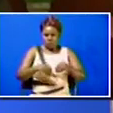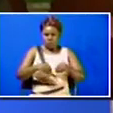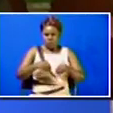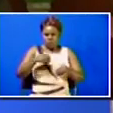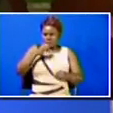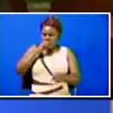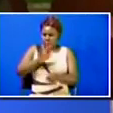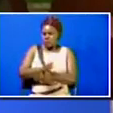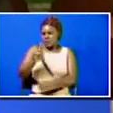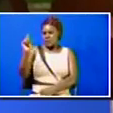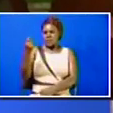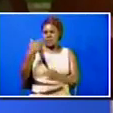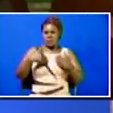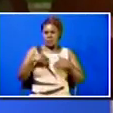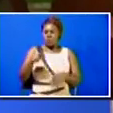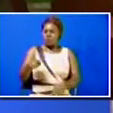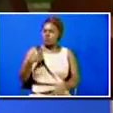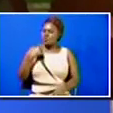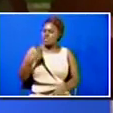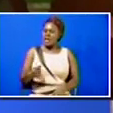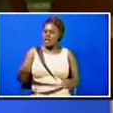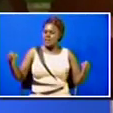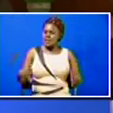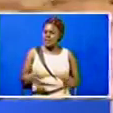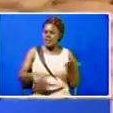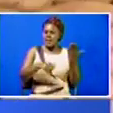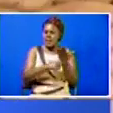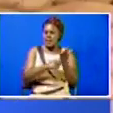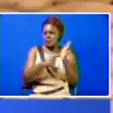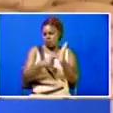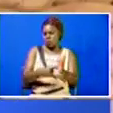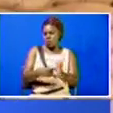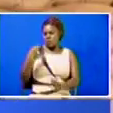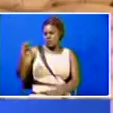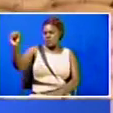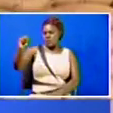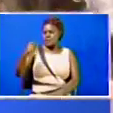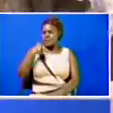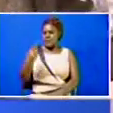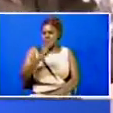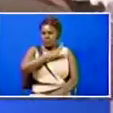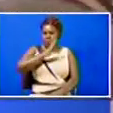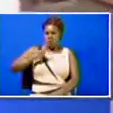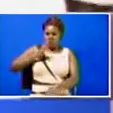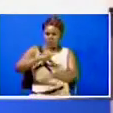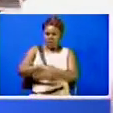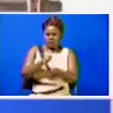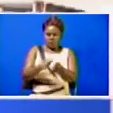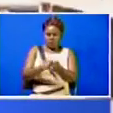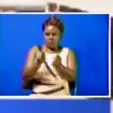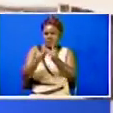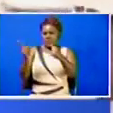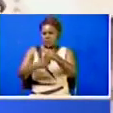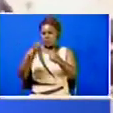promising Kenyans that you are going to spill the beans, you are going to name names. According to the ministry, the NCPB started receiving maize on 16th